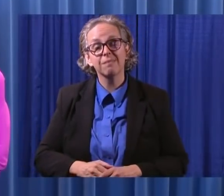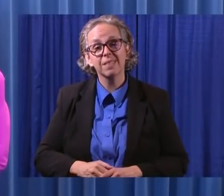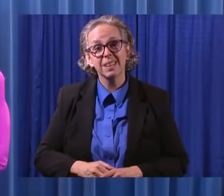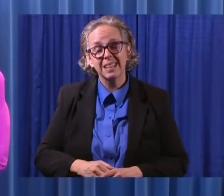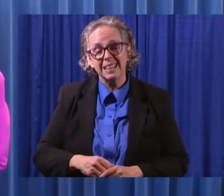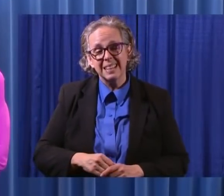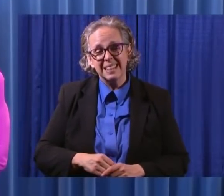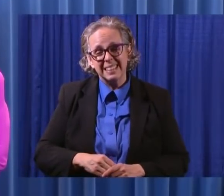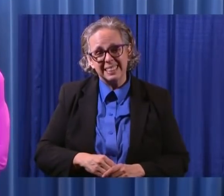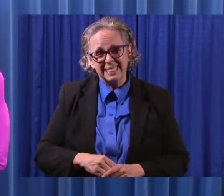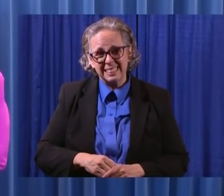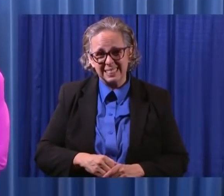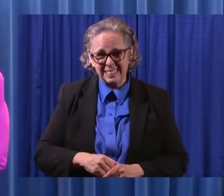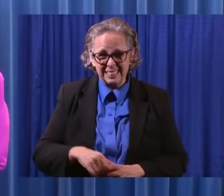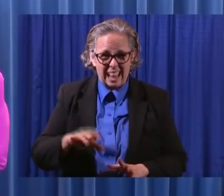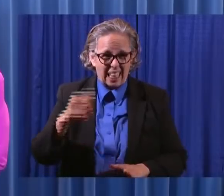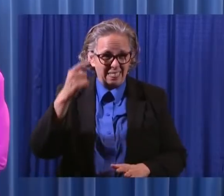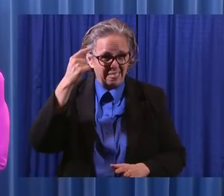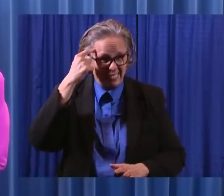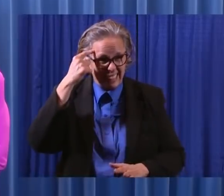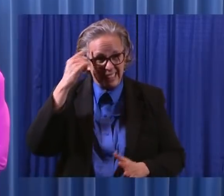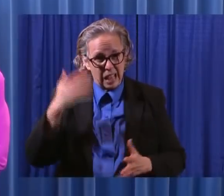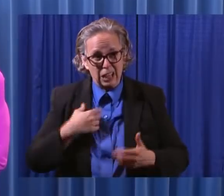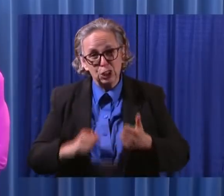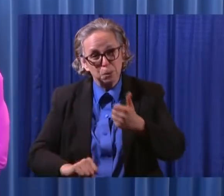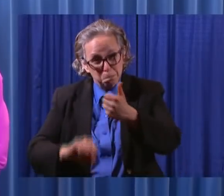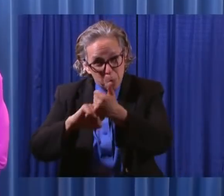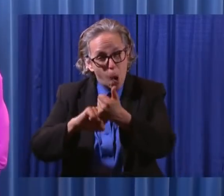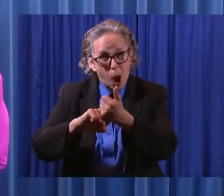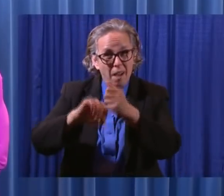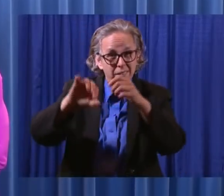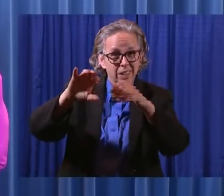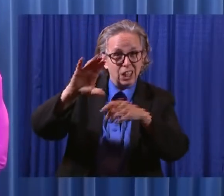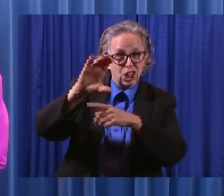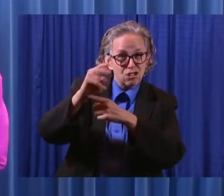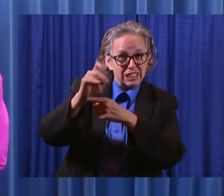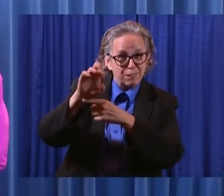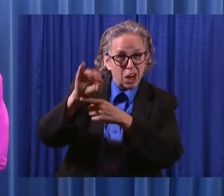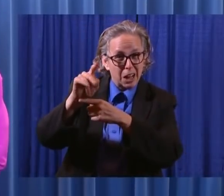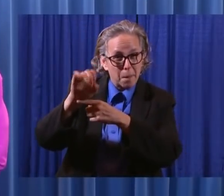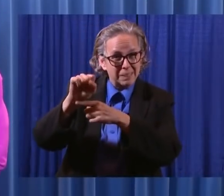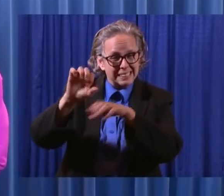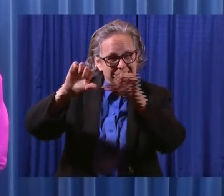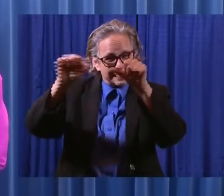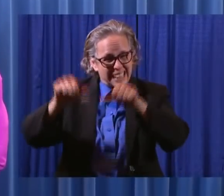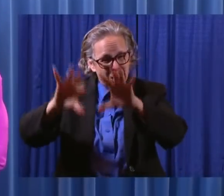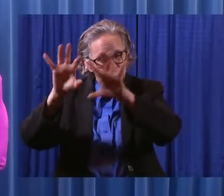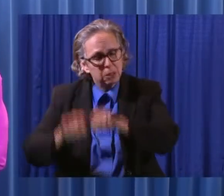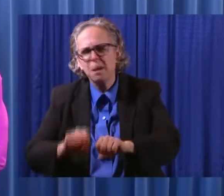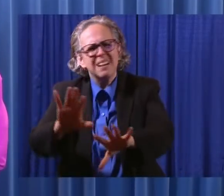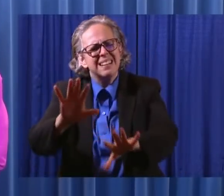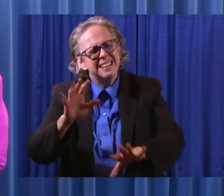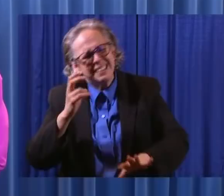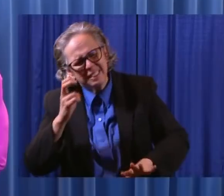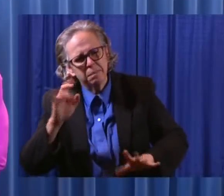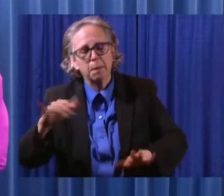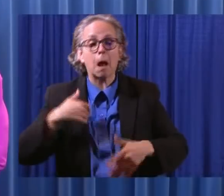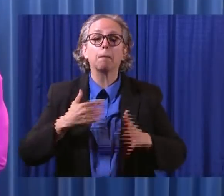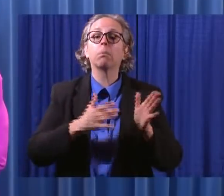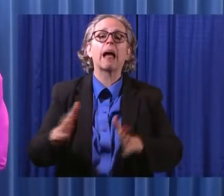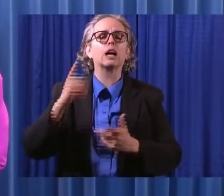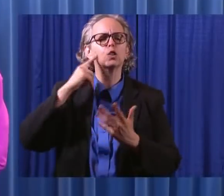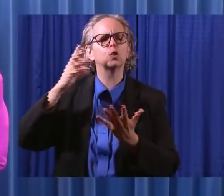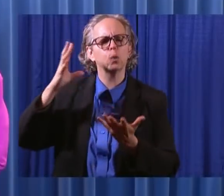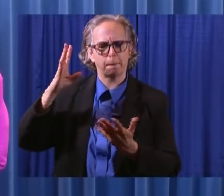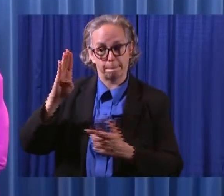of taking Columbus's statue down. But, as I said, when I get time, I'm going to plan on reading a biography of Columbus. But these